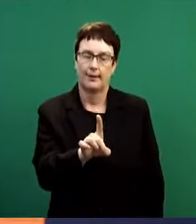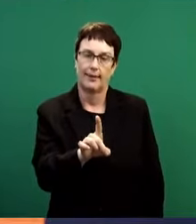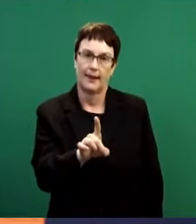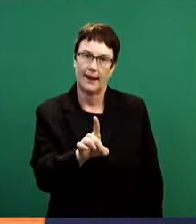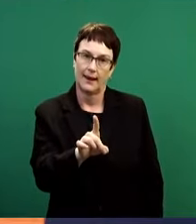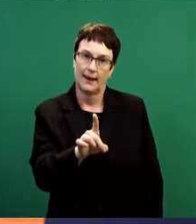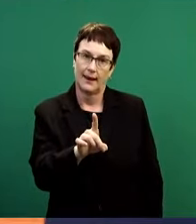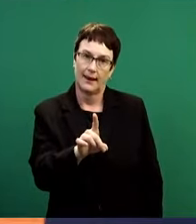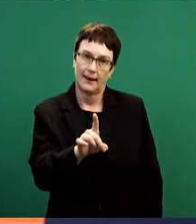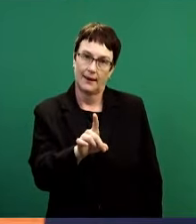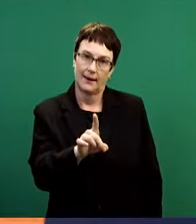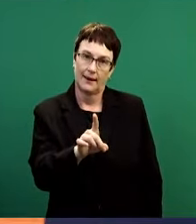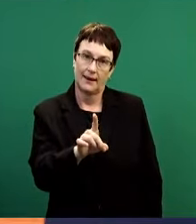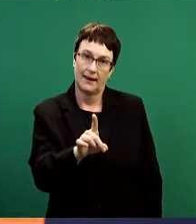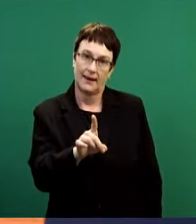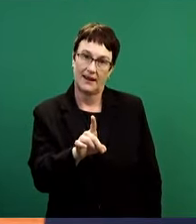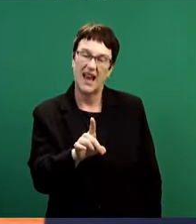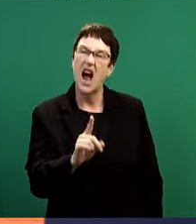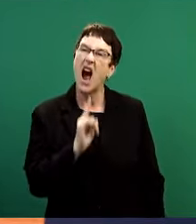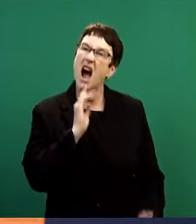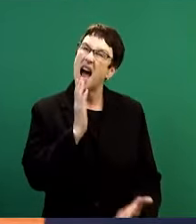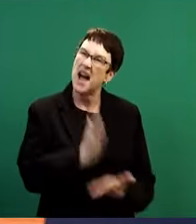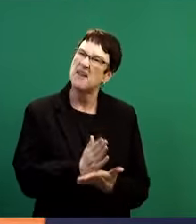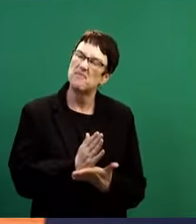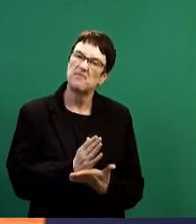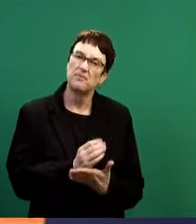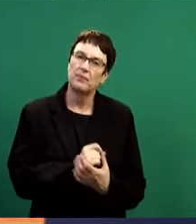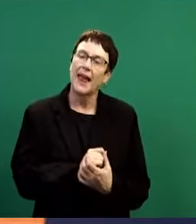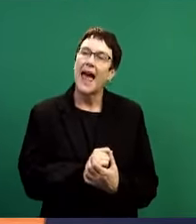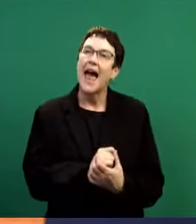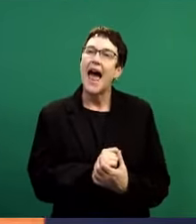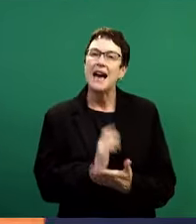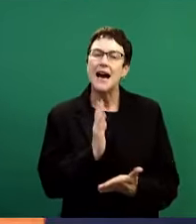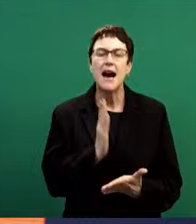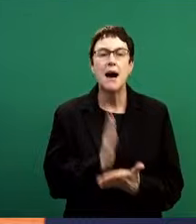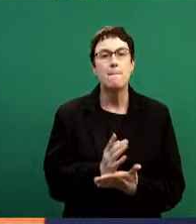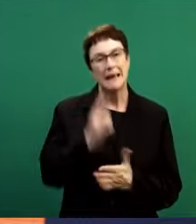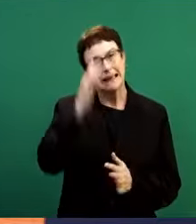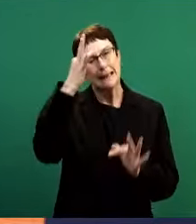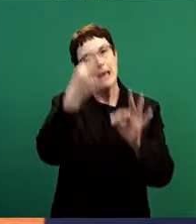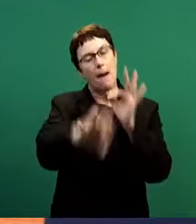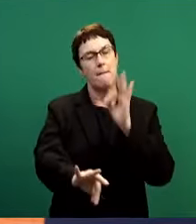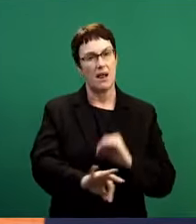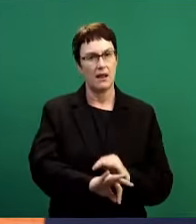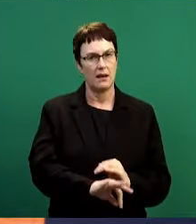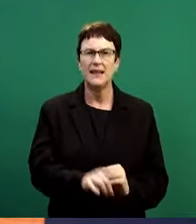At worst, is actually very reckless